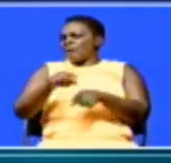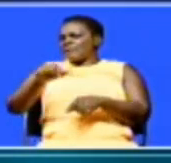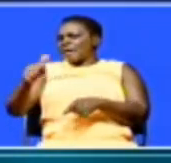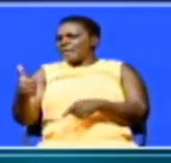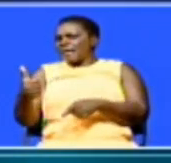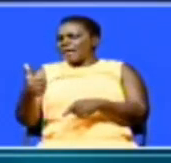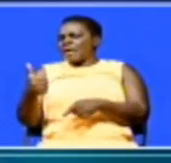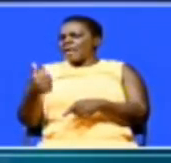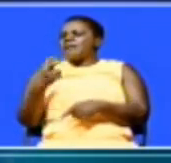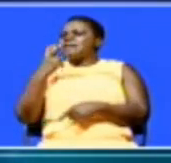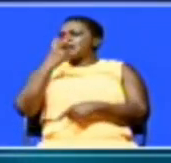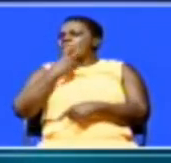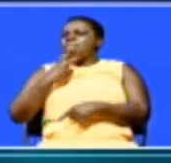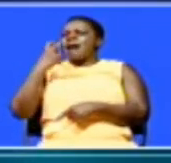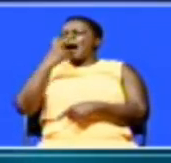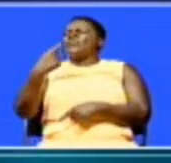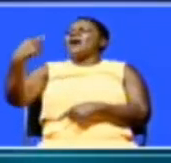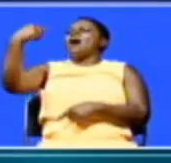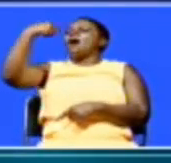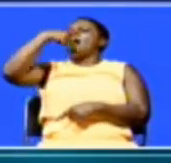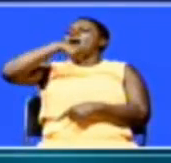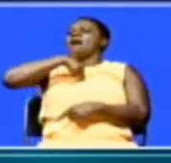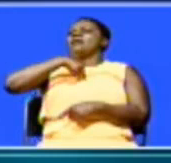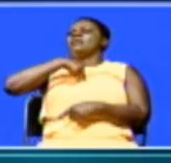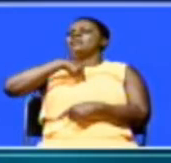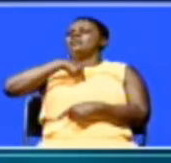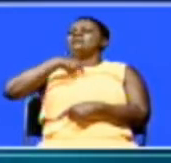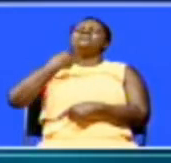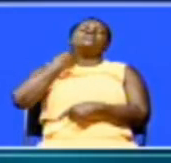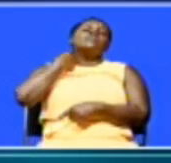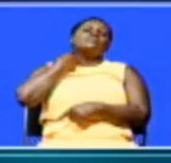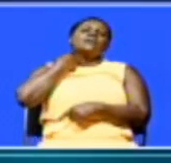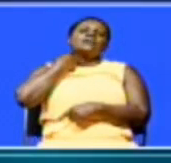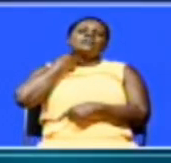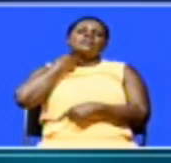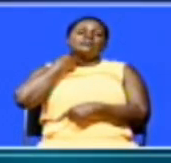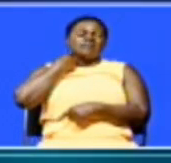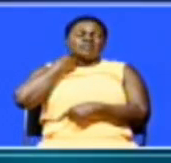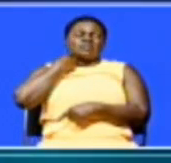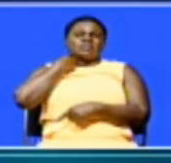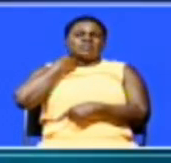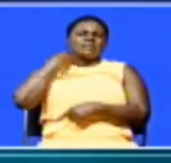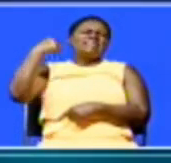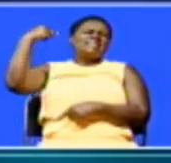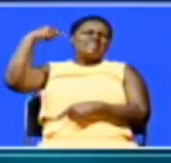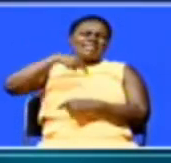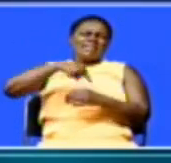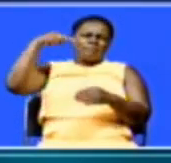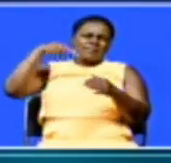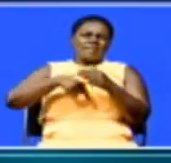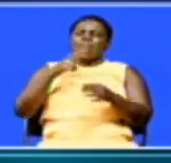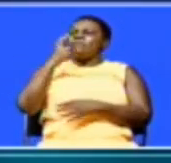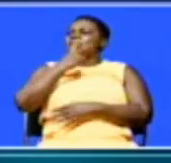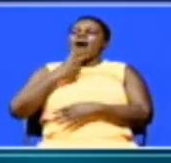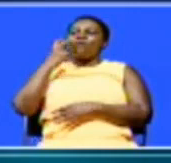again into your throat, like. It has to go up to here. They have to get to your tonsils, like here. That's what you